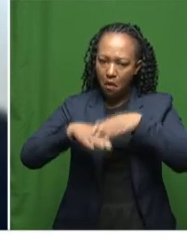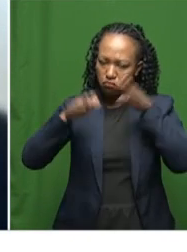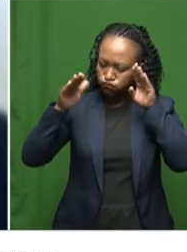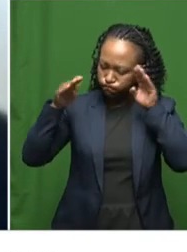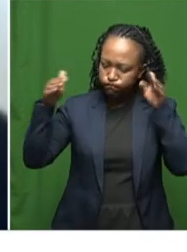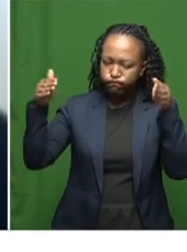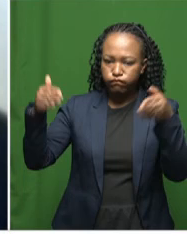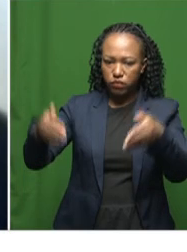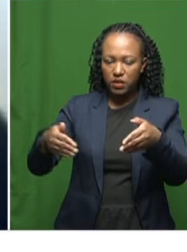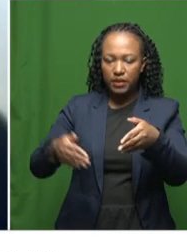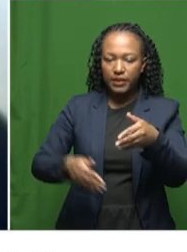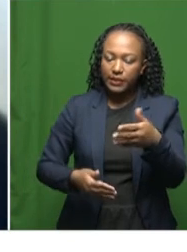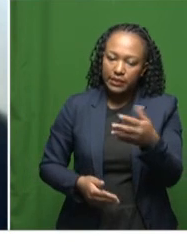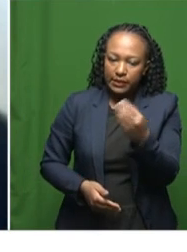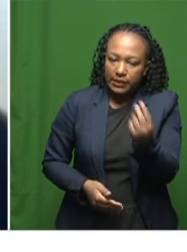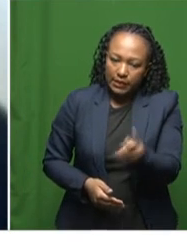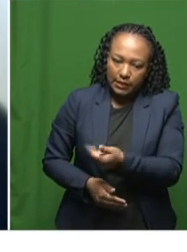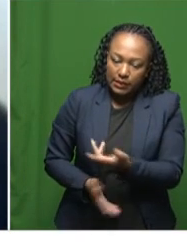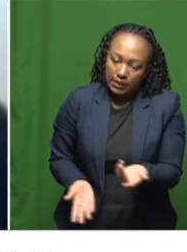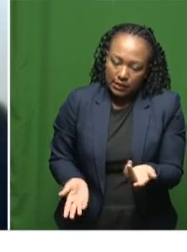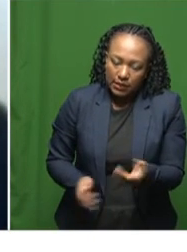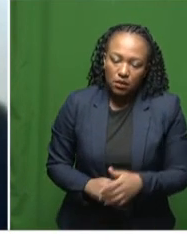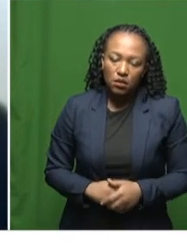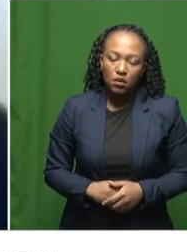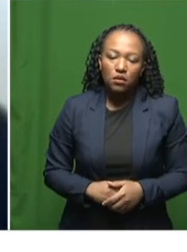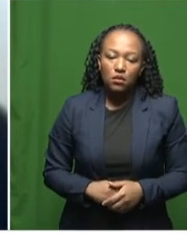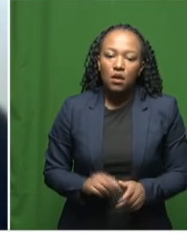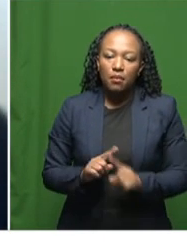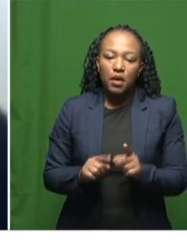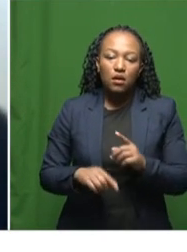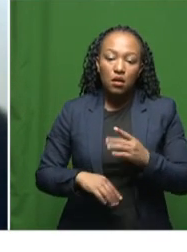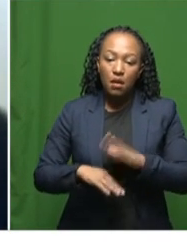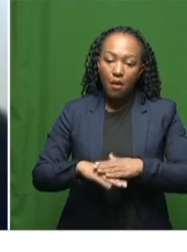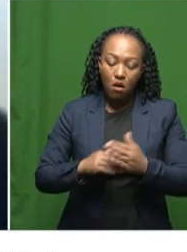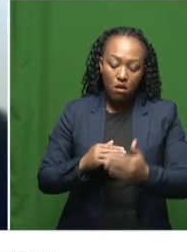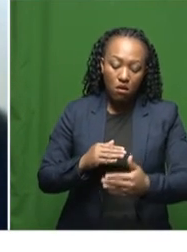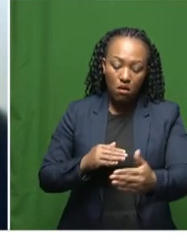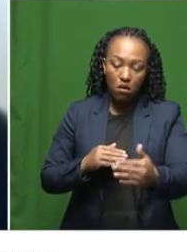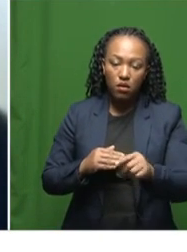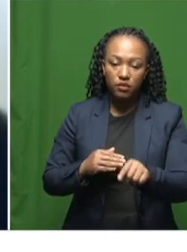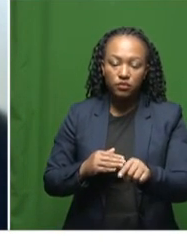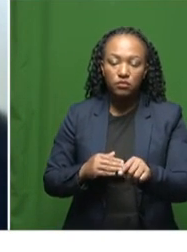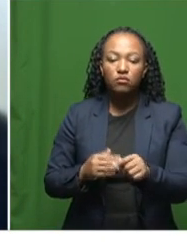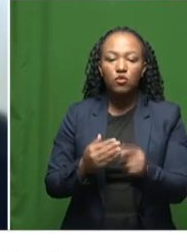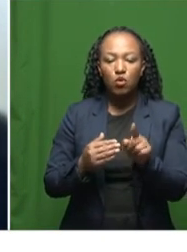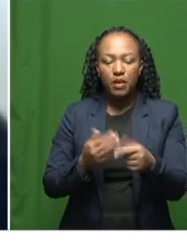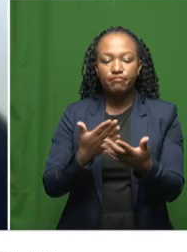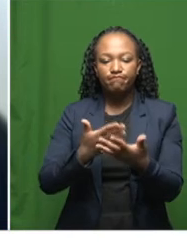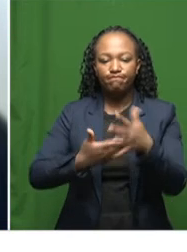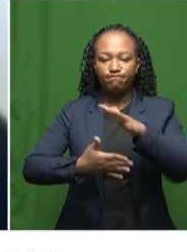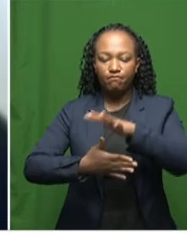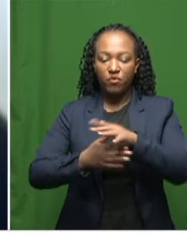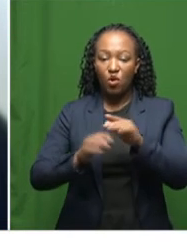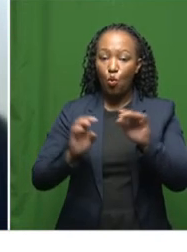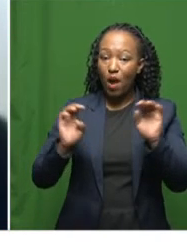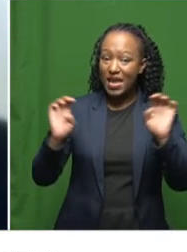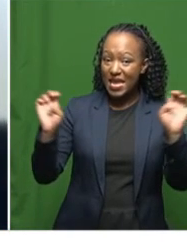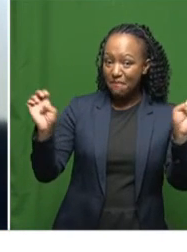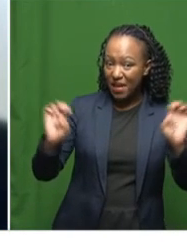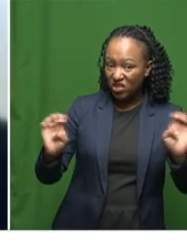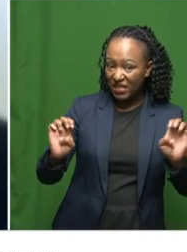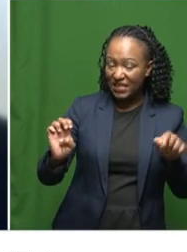the unfortunate part. So, but going forward, we need to make sure that we prioritize these emergencies. And